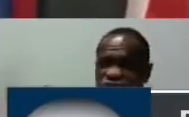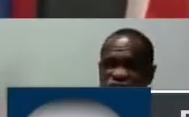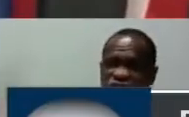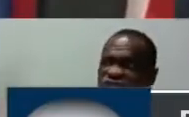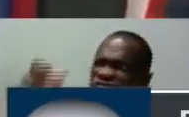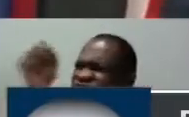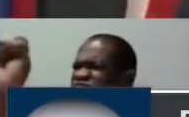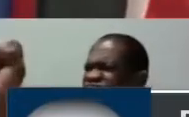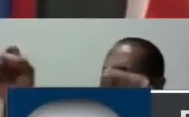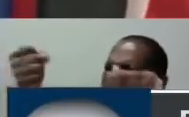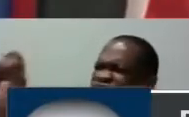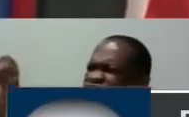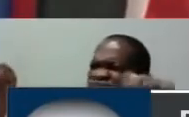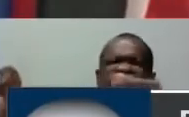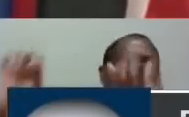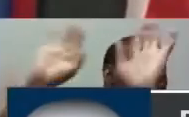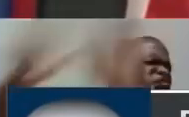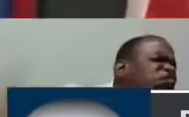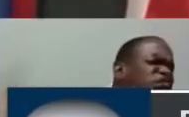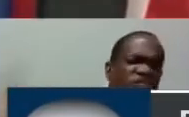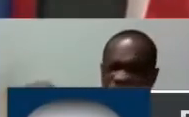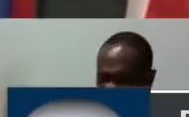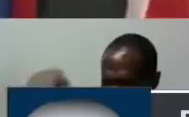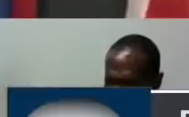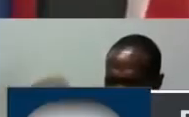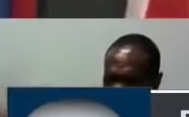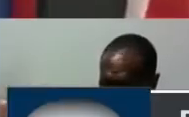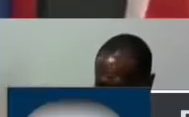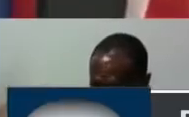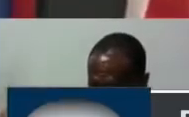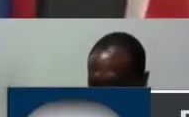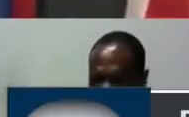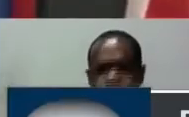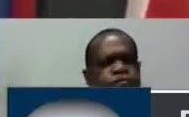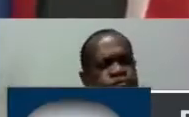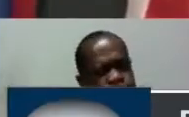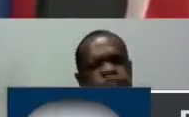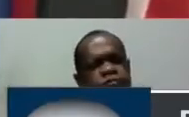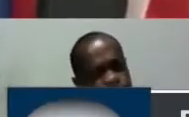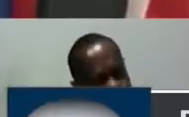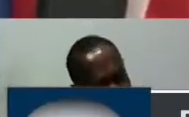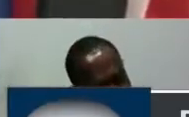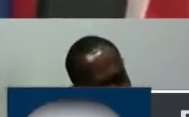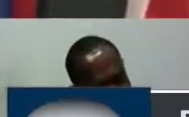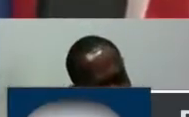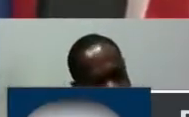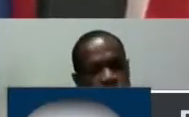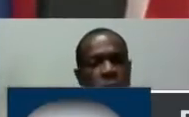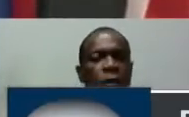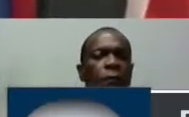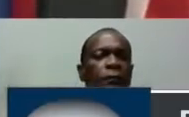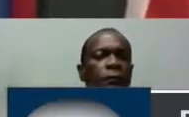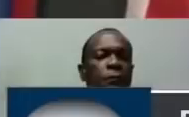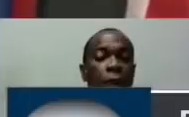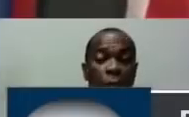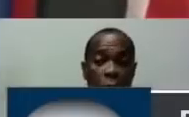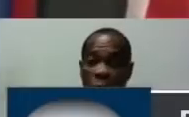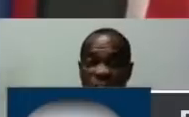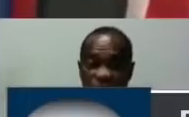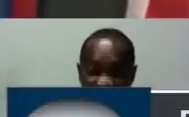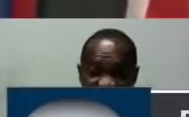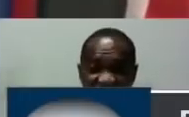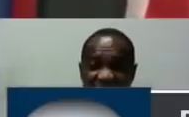We are in the same position with our children for measles and for